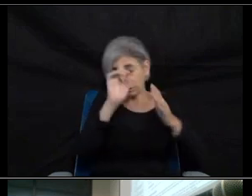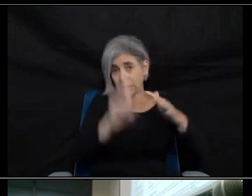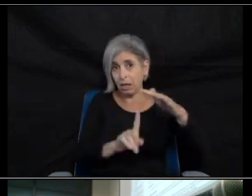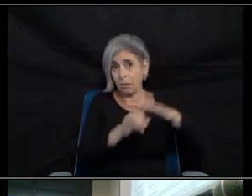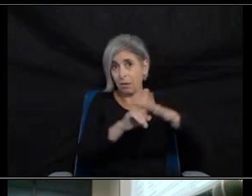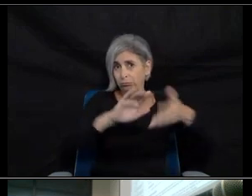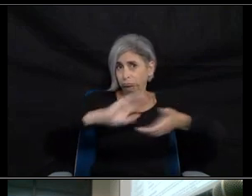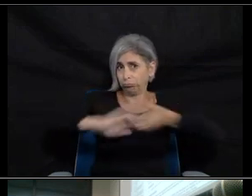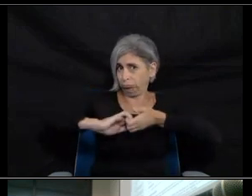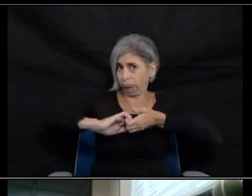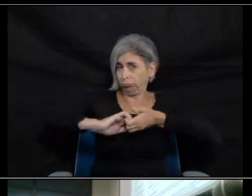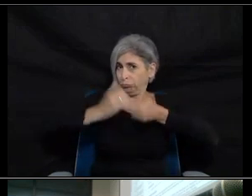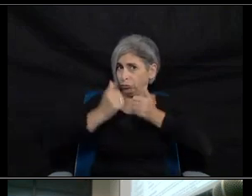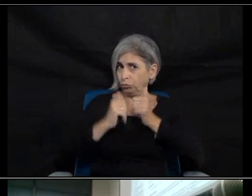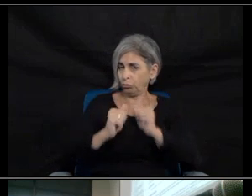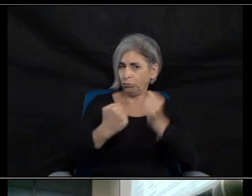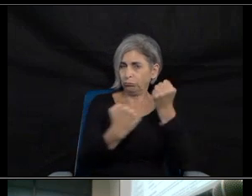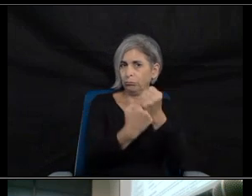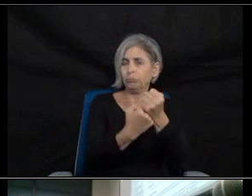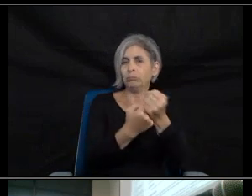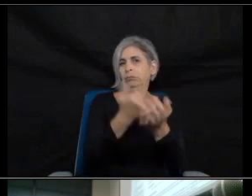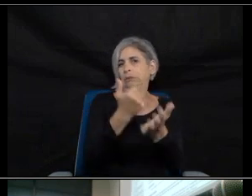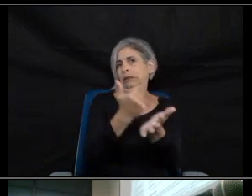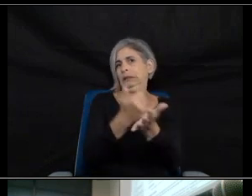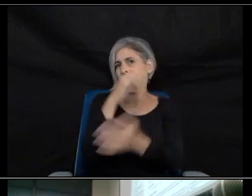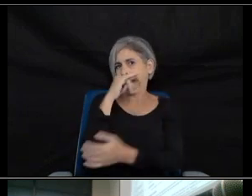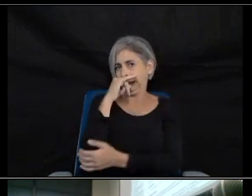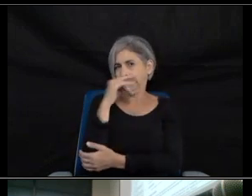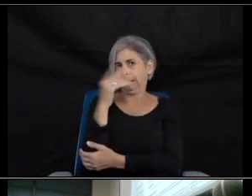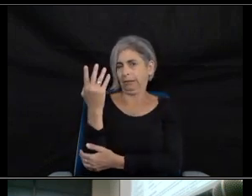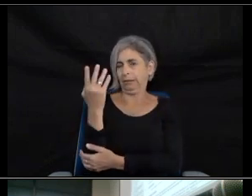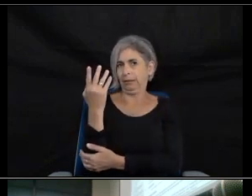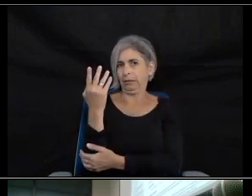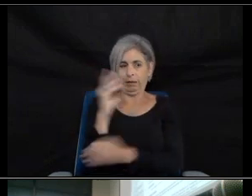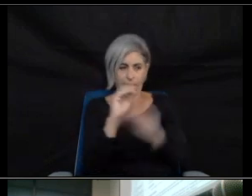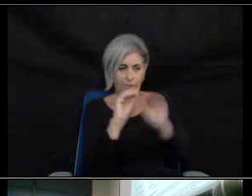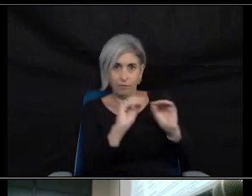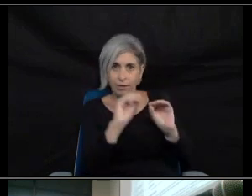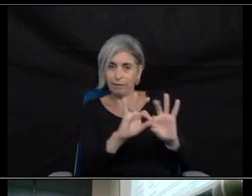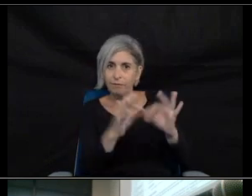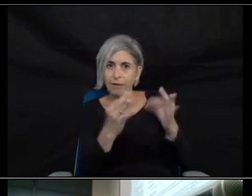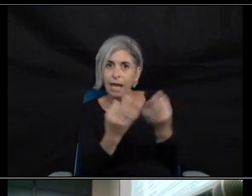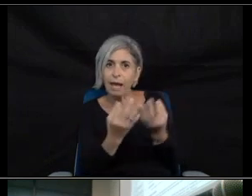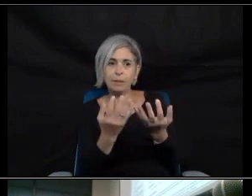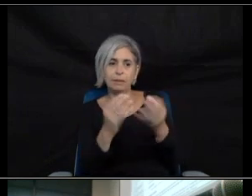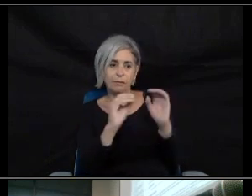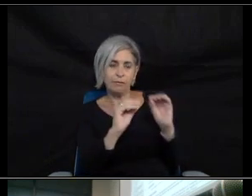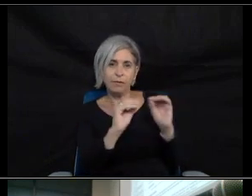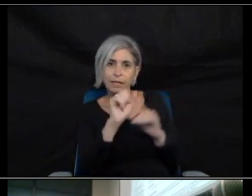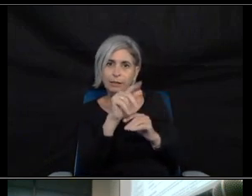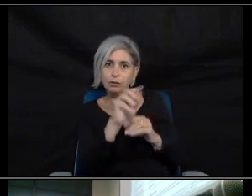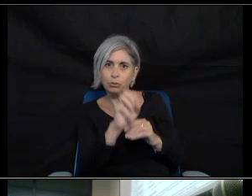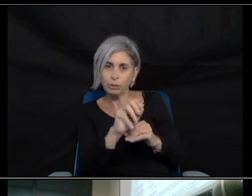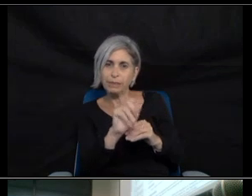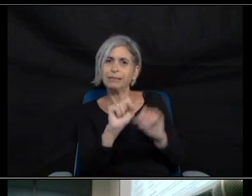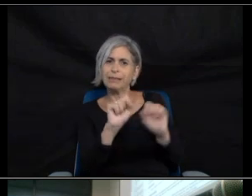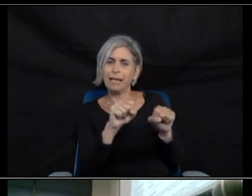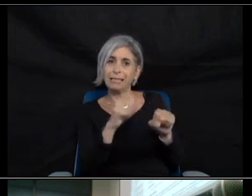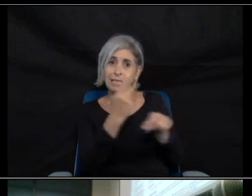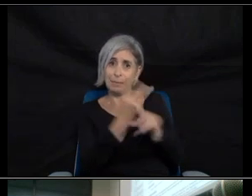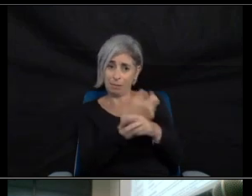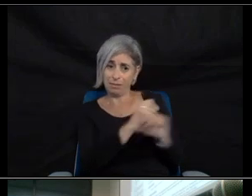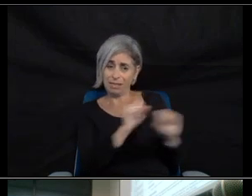collaborative effort to assist our kids as well. It's like we're feeding families and we're keeping the streets safe. We also need to look out